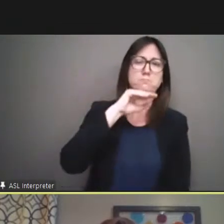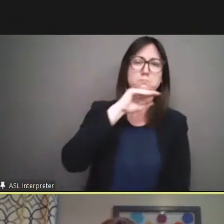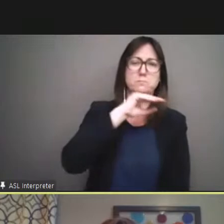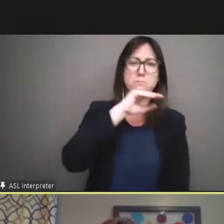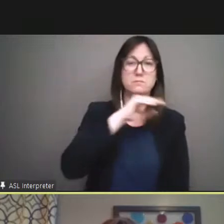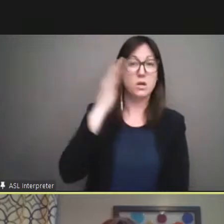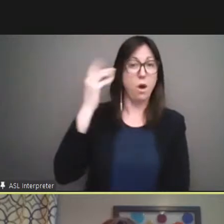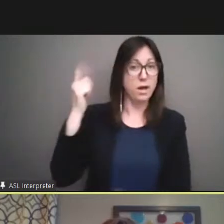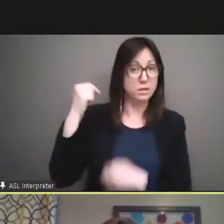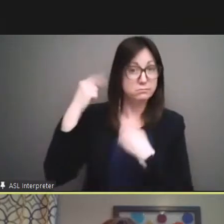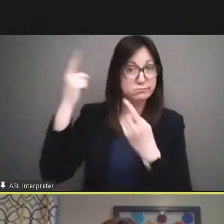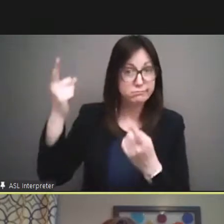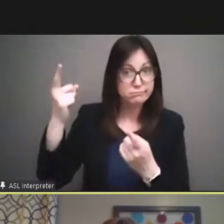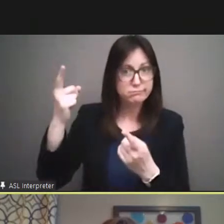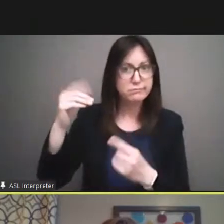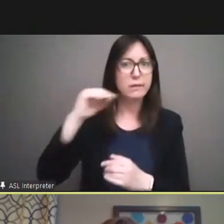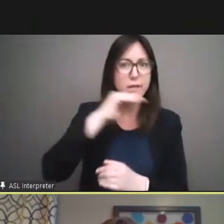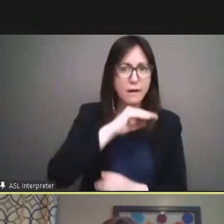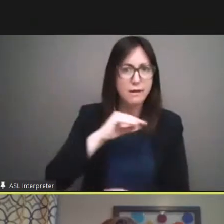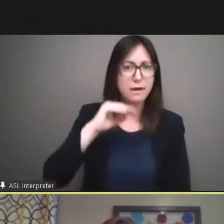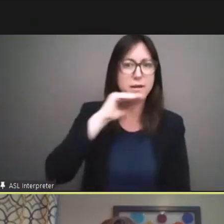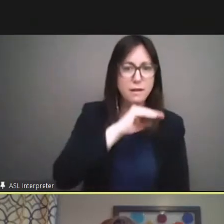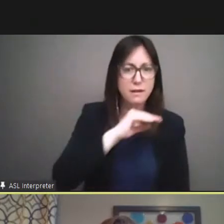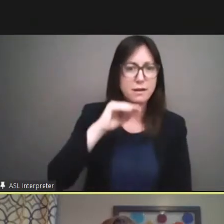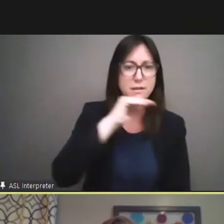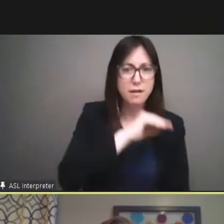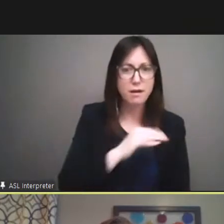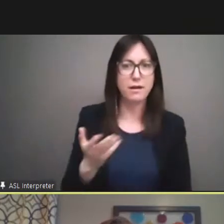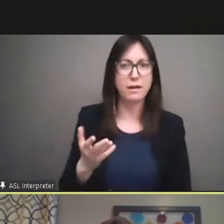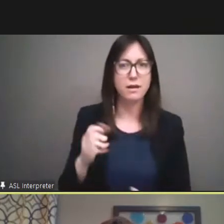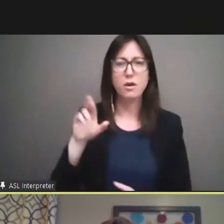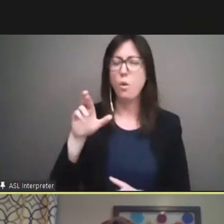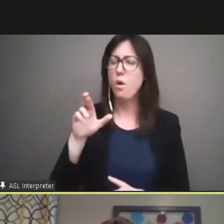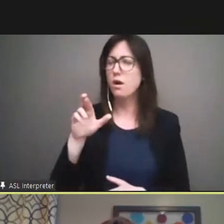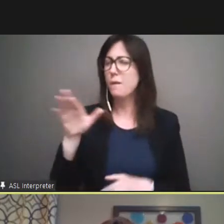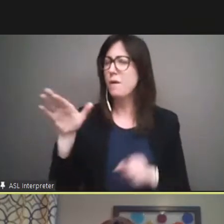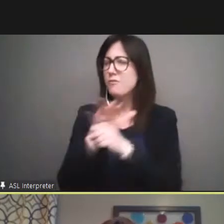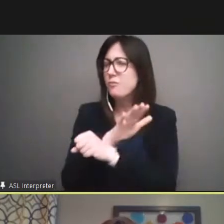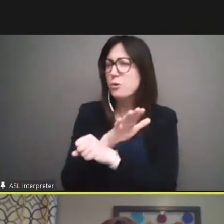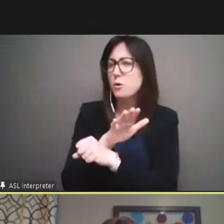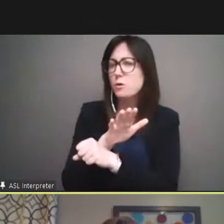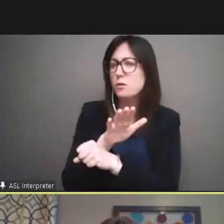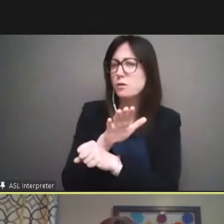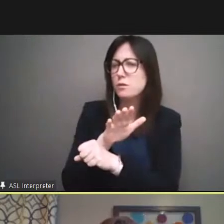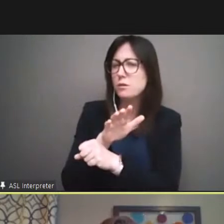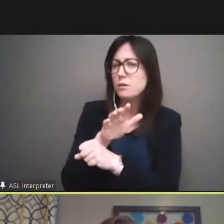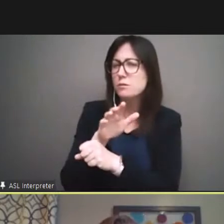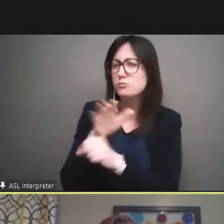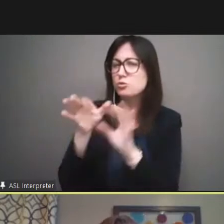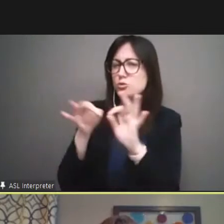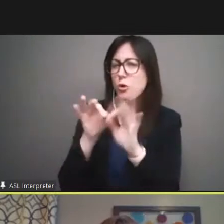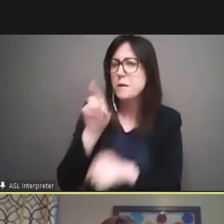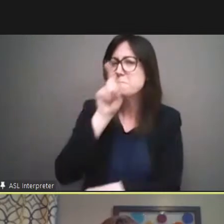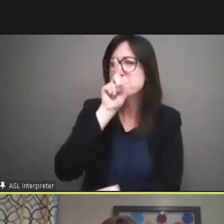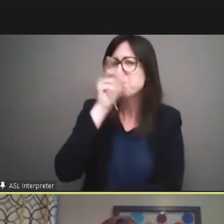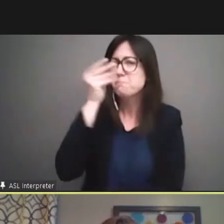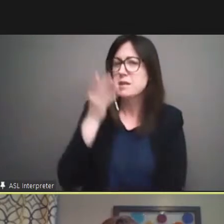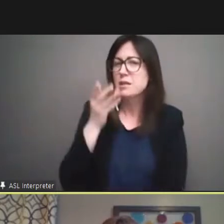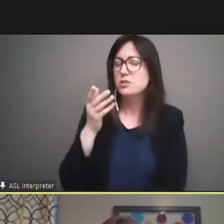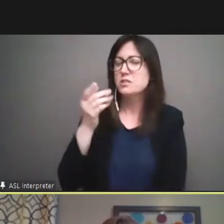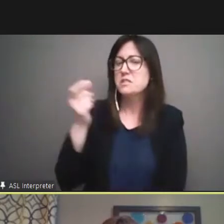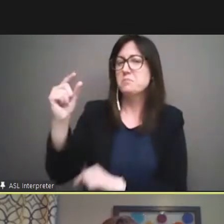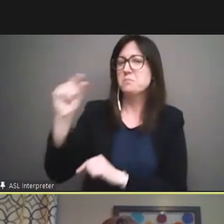to. Or just not told the full truth and the full situation. I feel